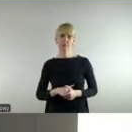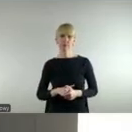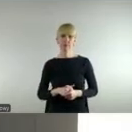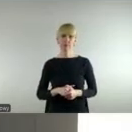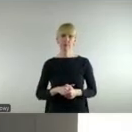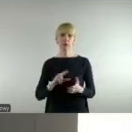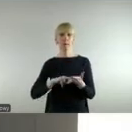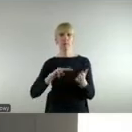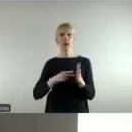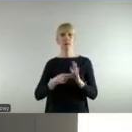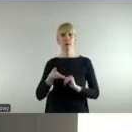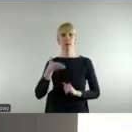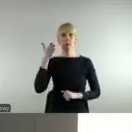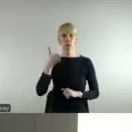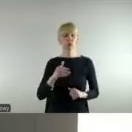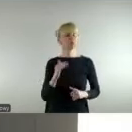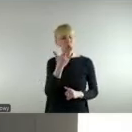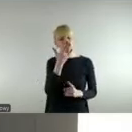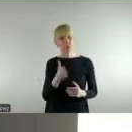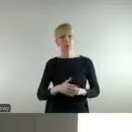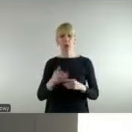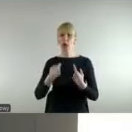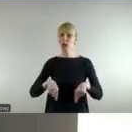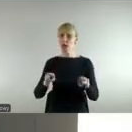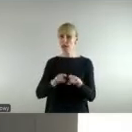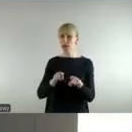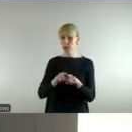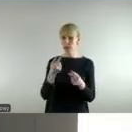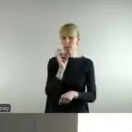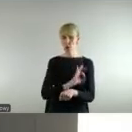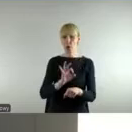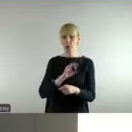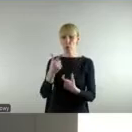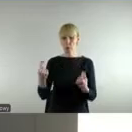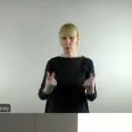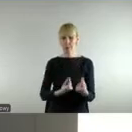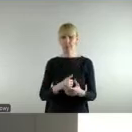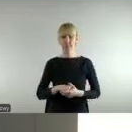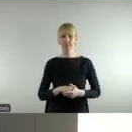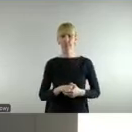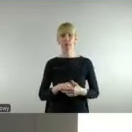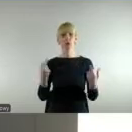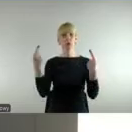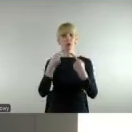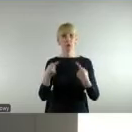757,000 Polish zlotys. What are the plans for the future? Well, implementation of the partnership program,